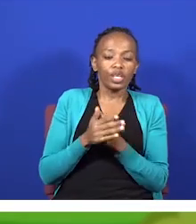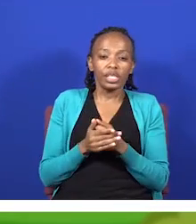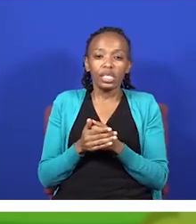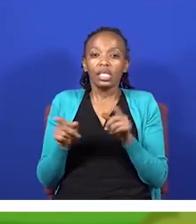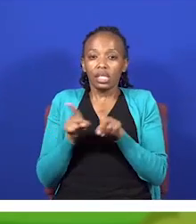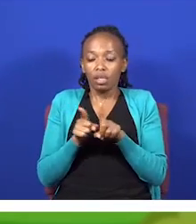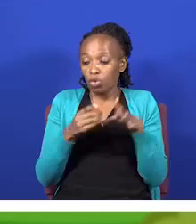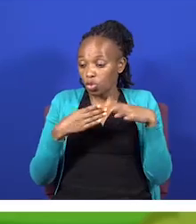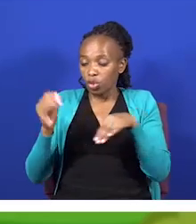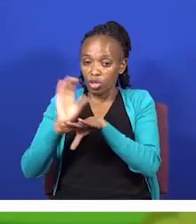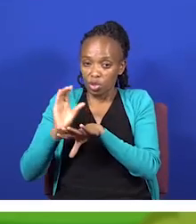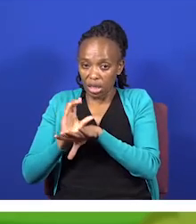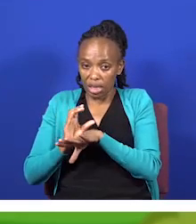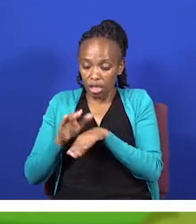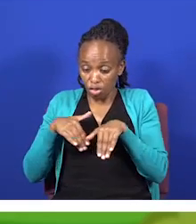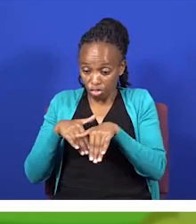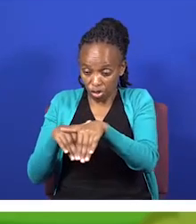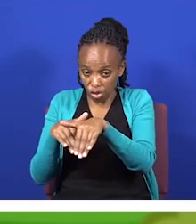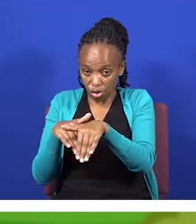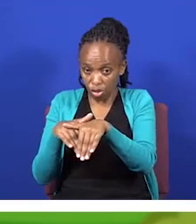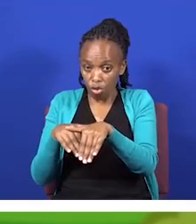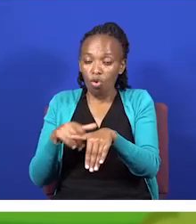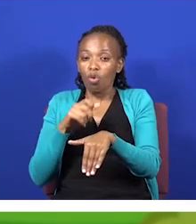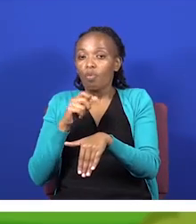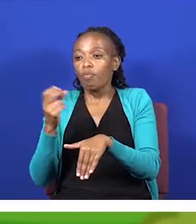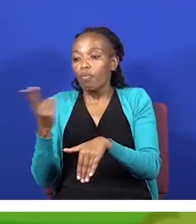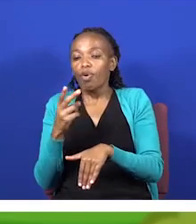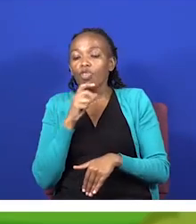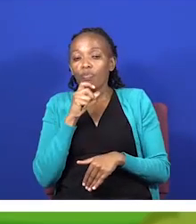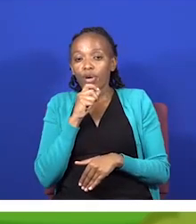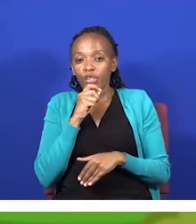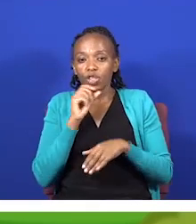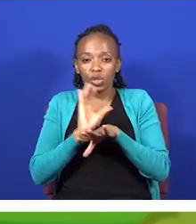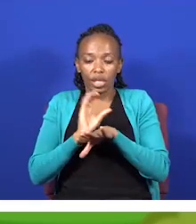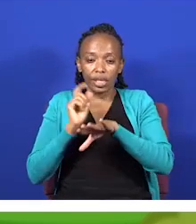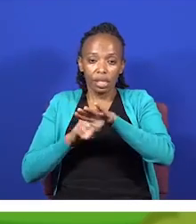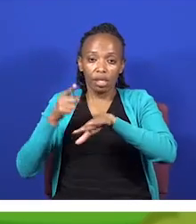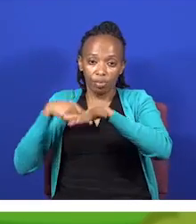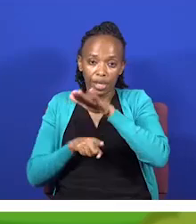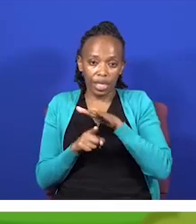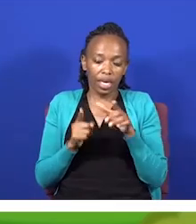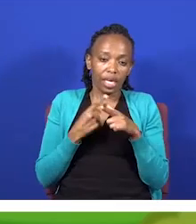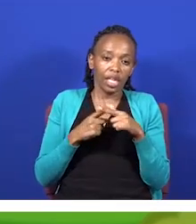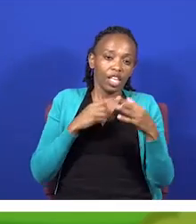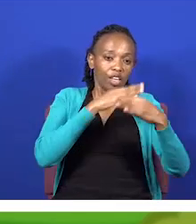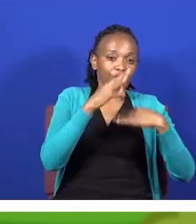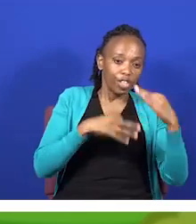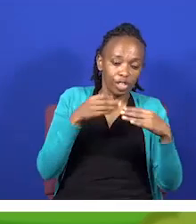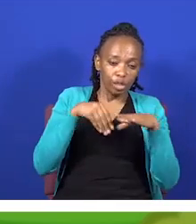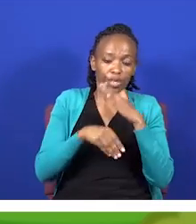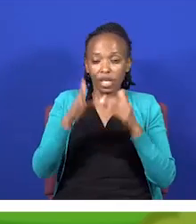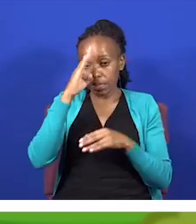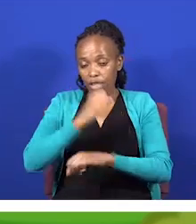going to church. He accompanied them to church. And when they went to church, they fellowshipped even in the Sunday